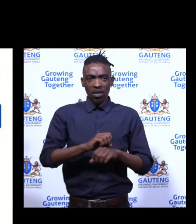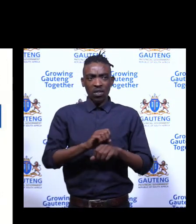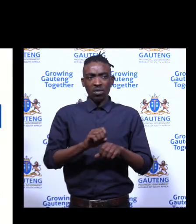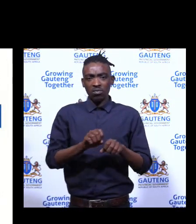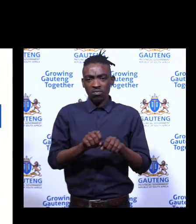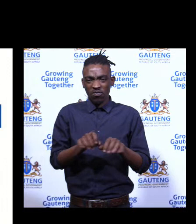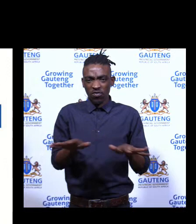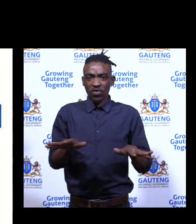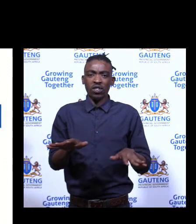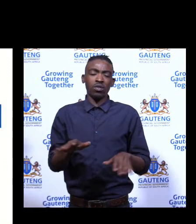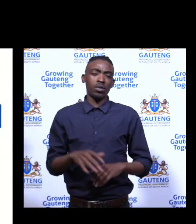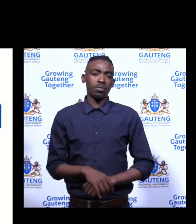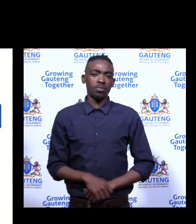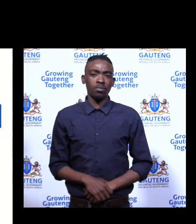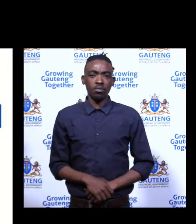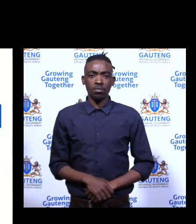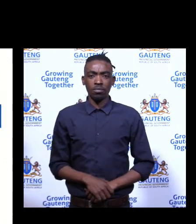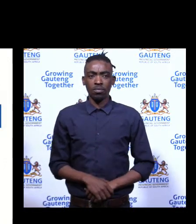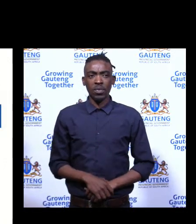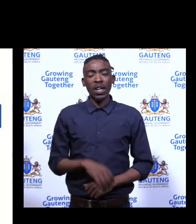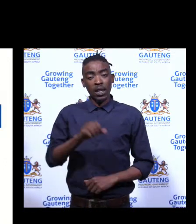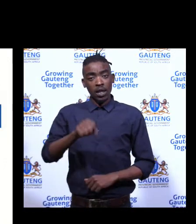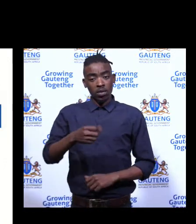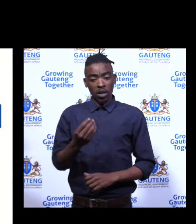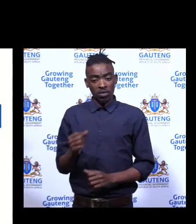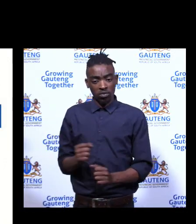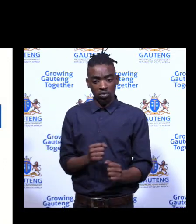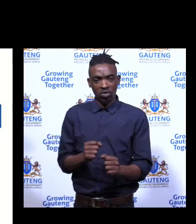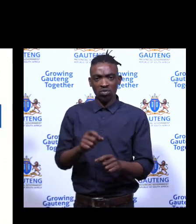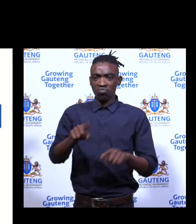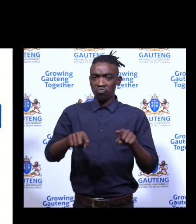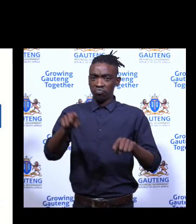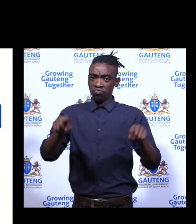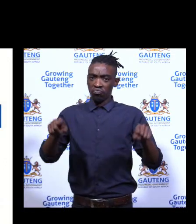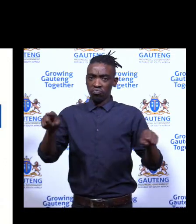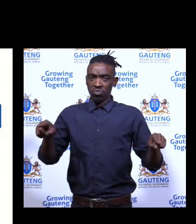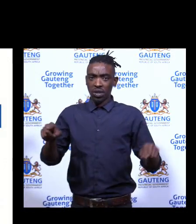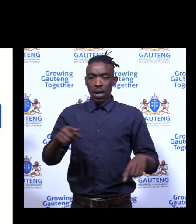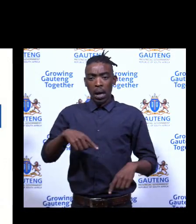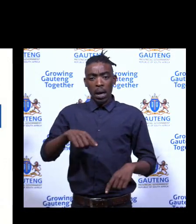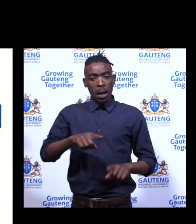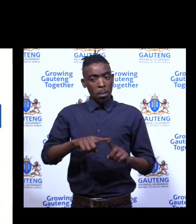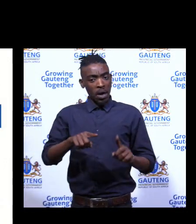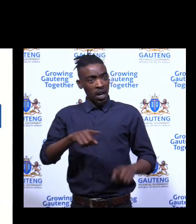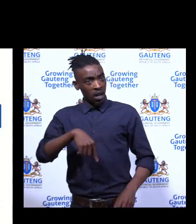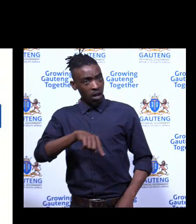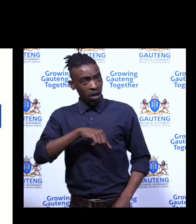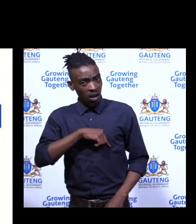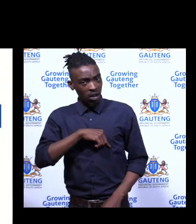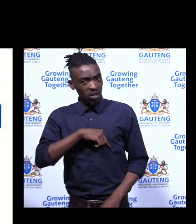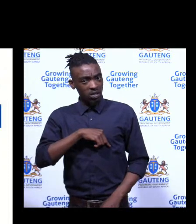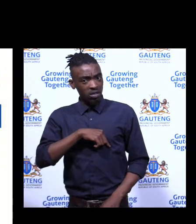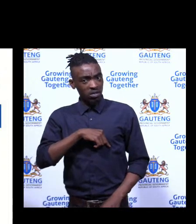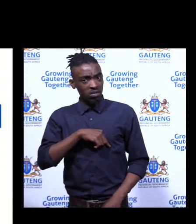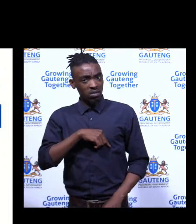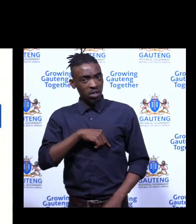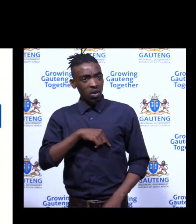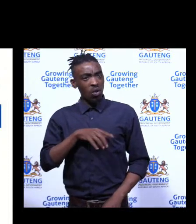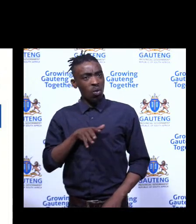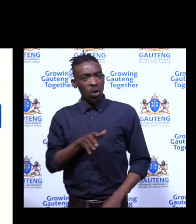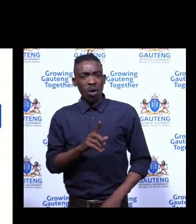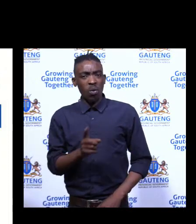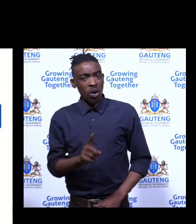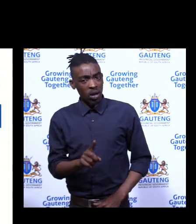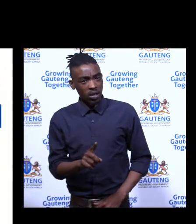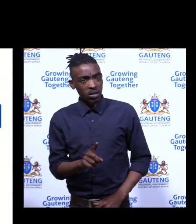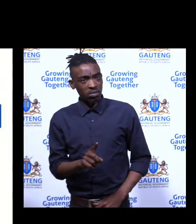are different ways, strategies that are there, but for us, what we want to put across is that